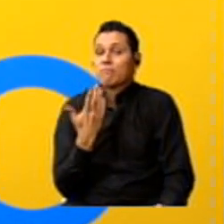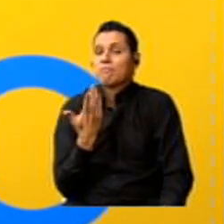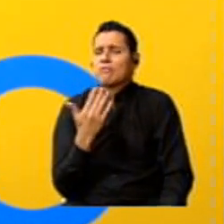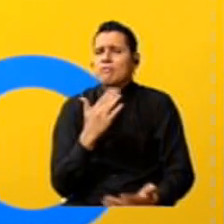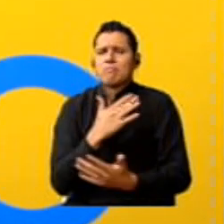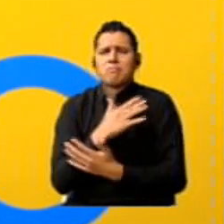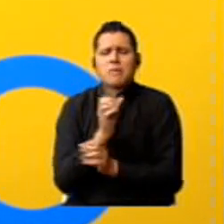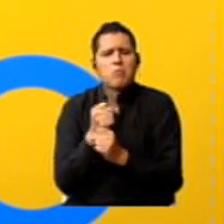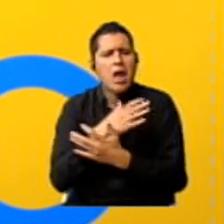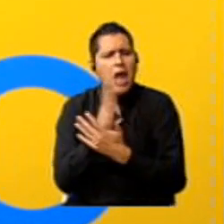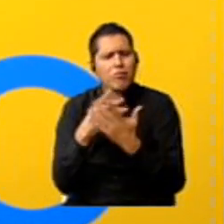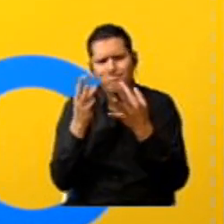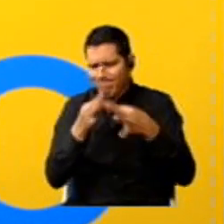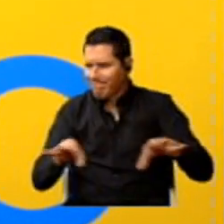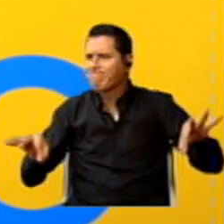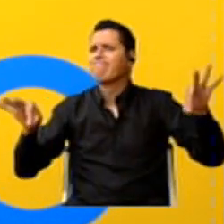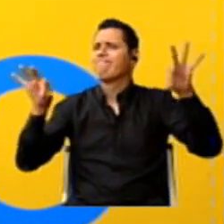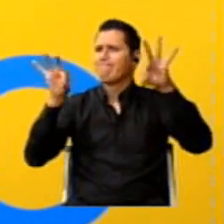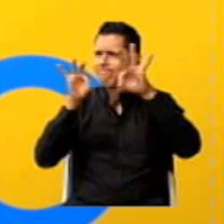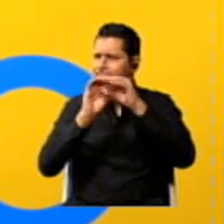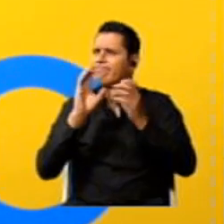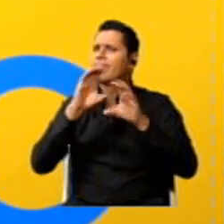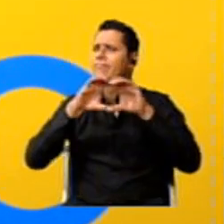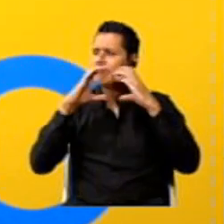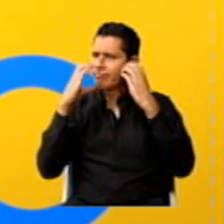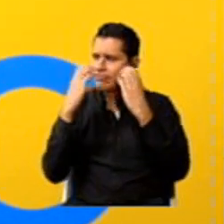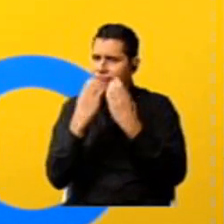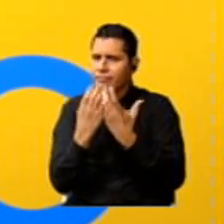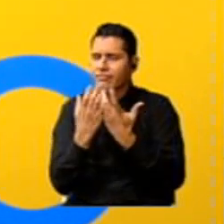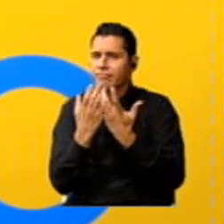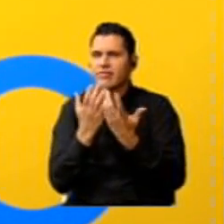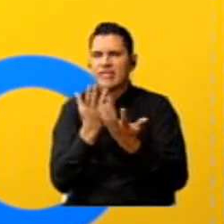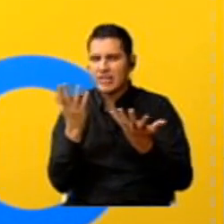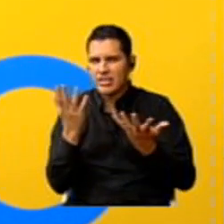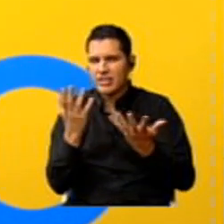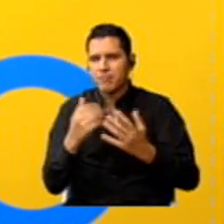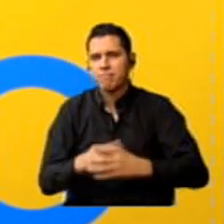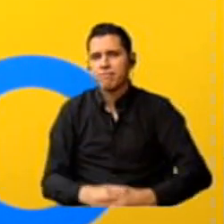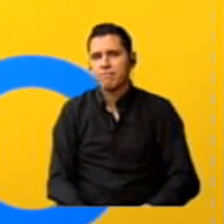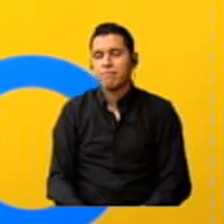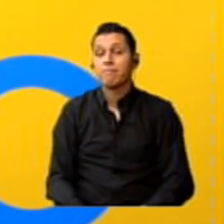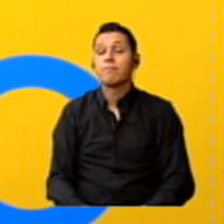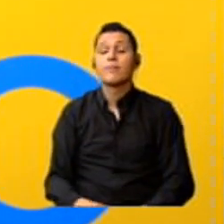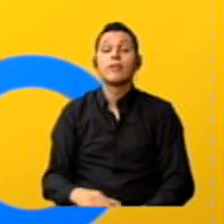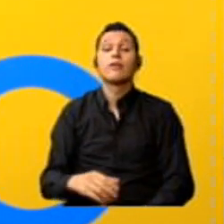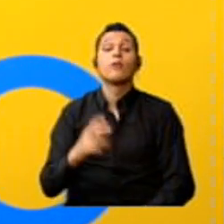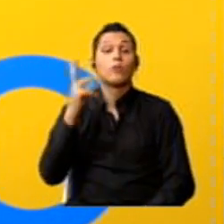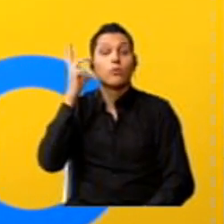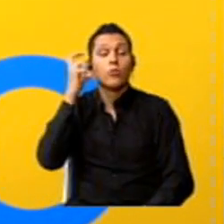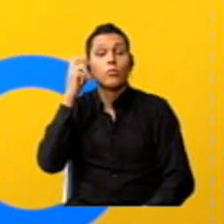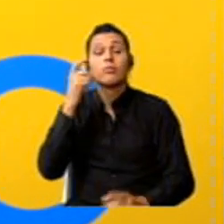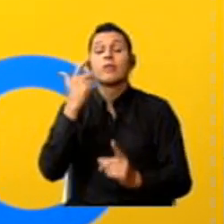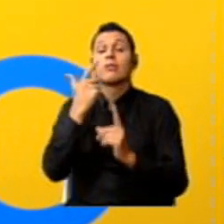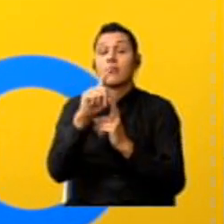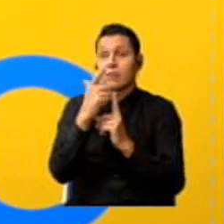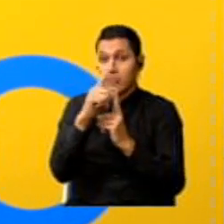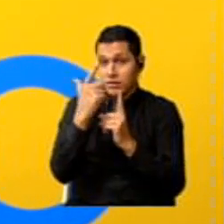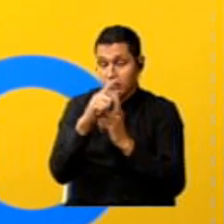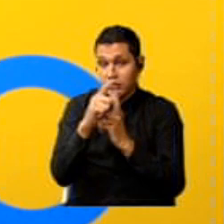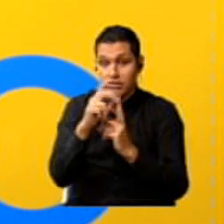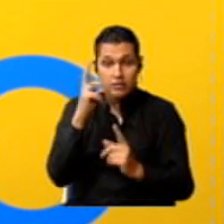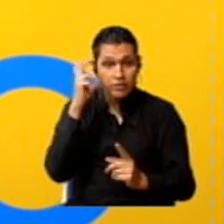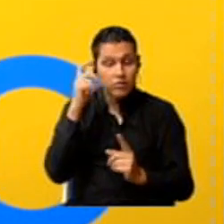class, sounds and letters. Do you know what sounds and